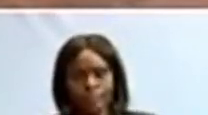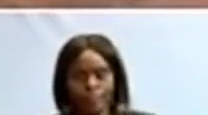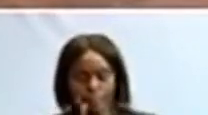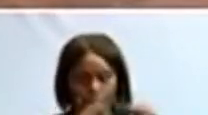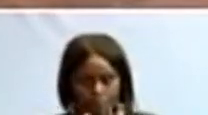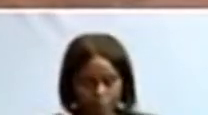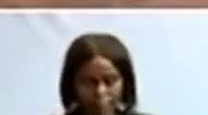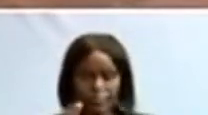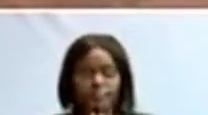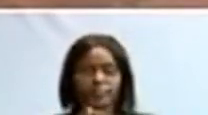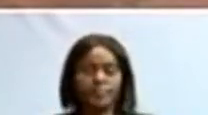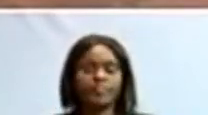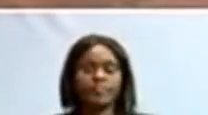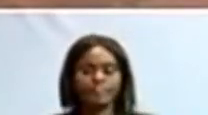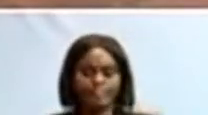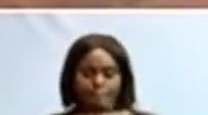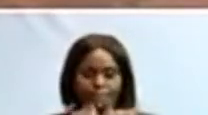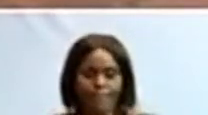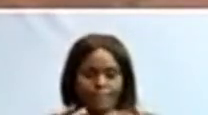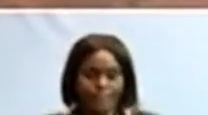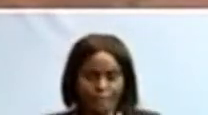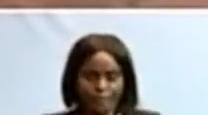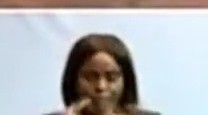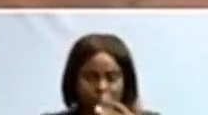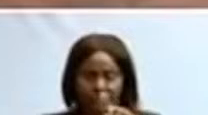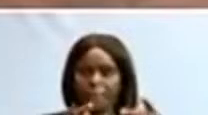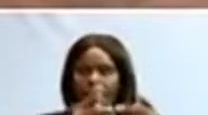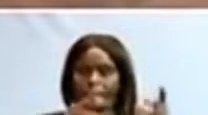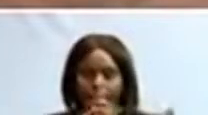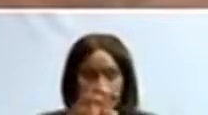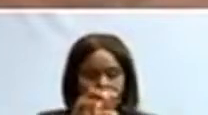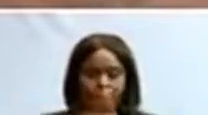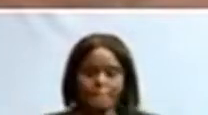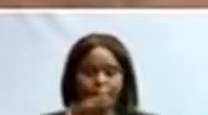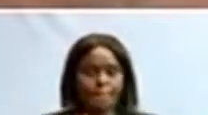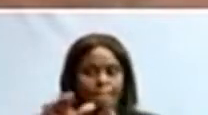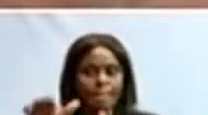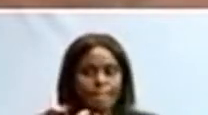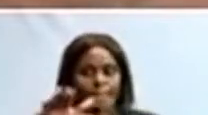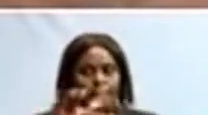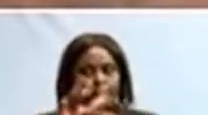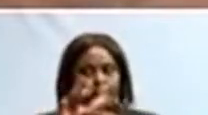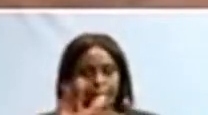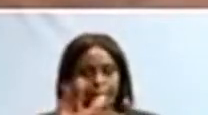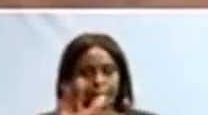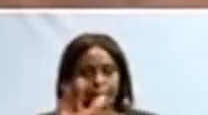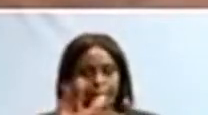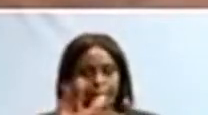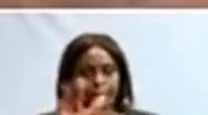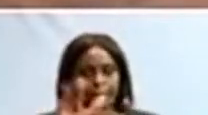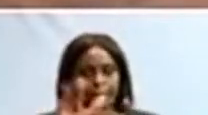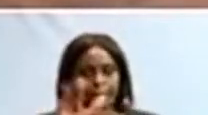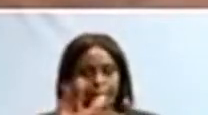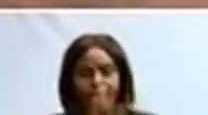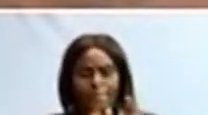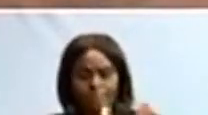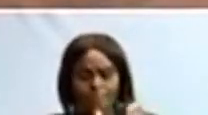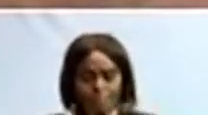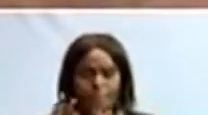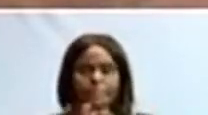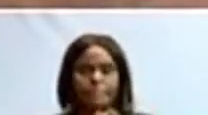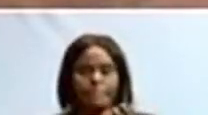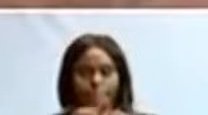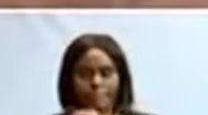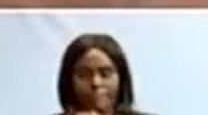Action taken, Chair. Management has since located the misfiled receipts and activities